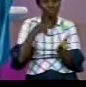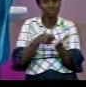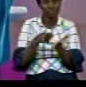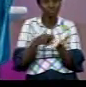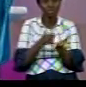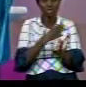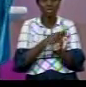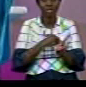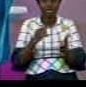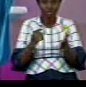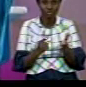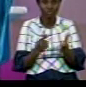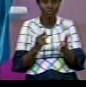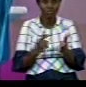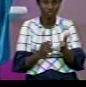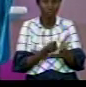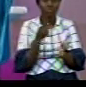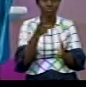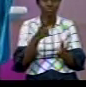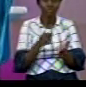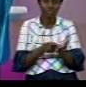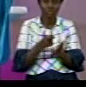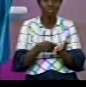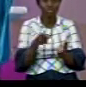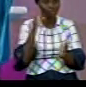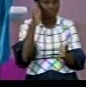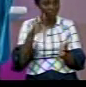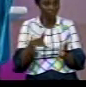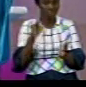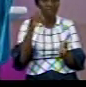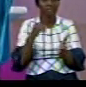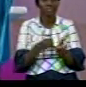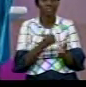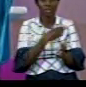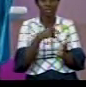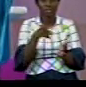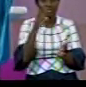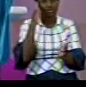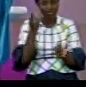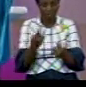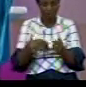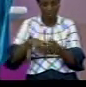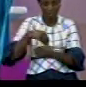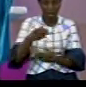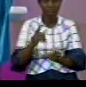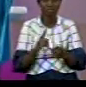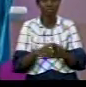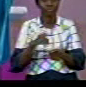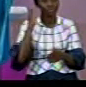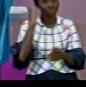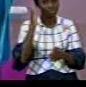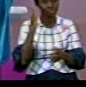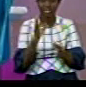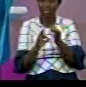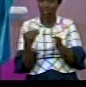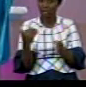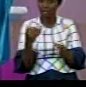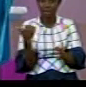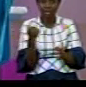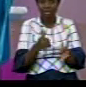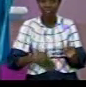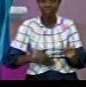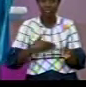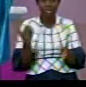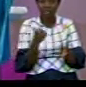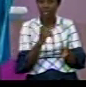it you will see it and once you see it you begin to come out to testify it's anybody's teeth checking there